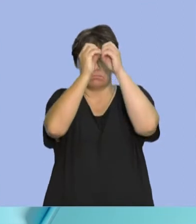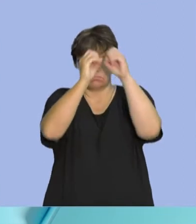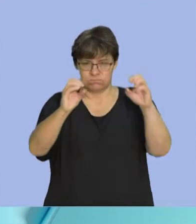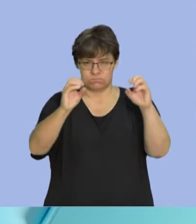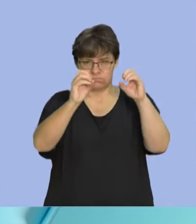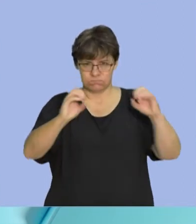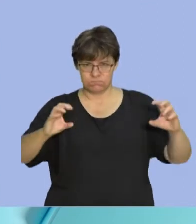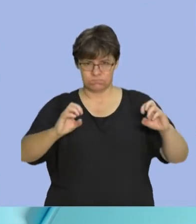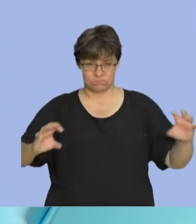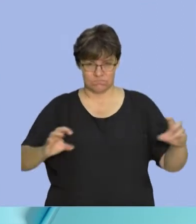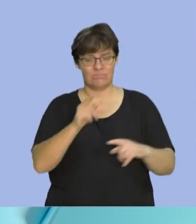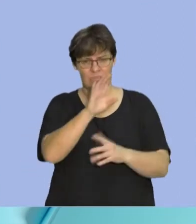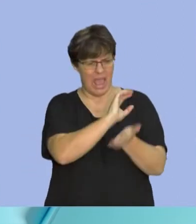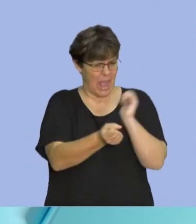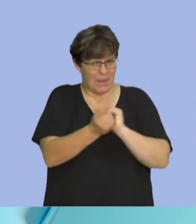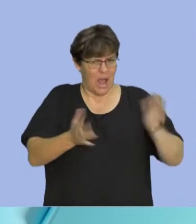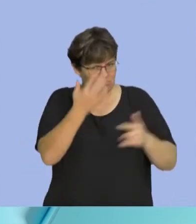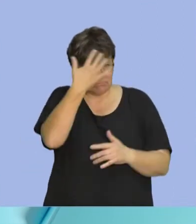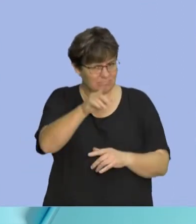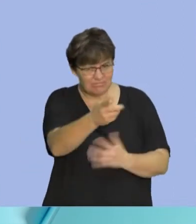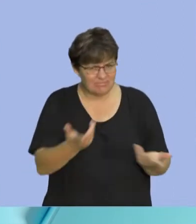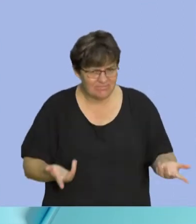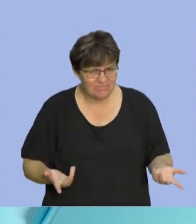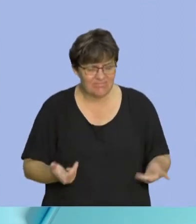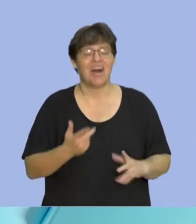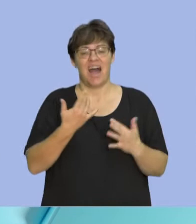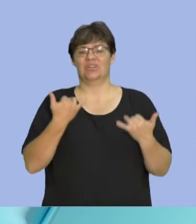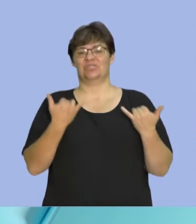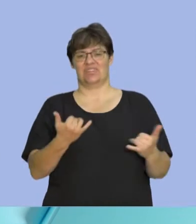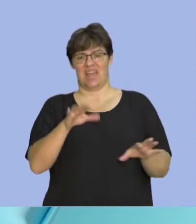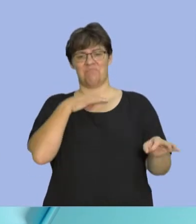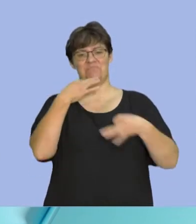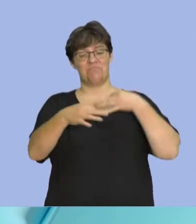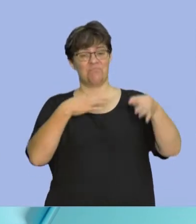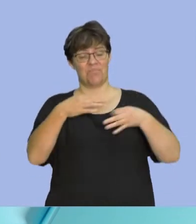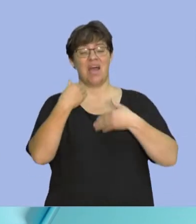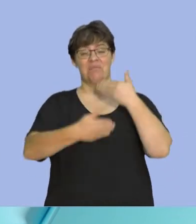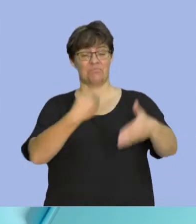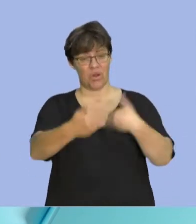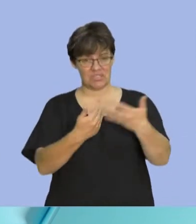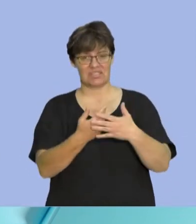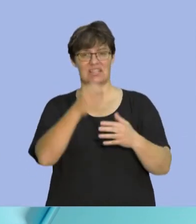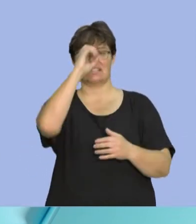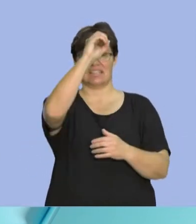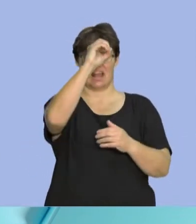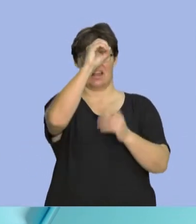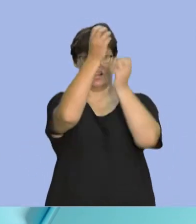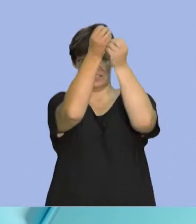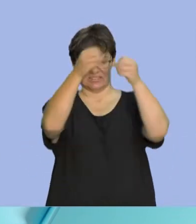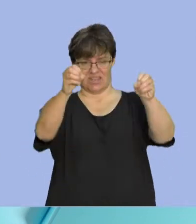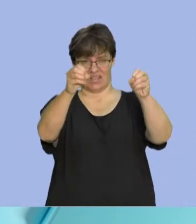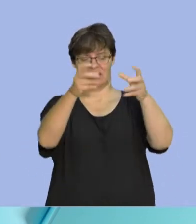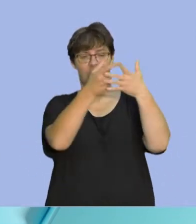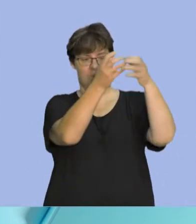Have you ever wondered how this happens? Today, we're going to try and unpack the process of how cells divide and produce